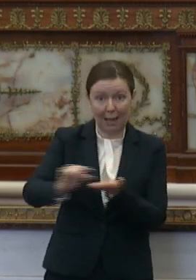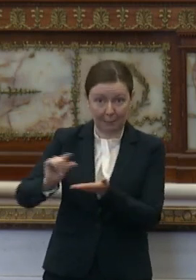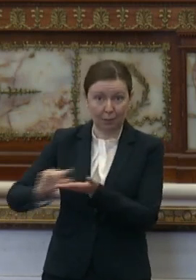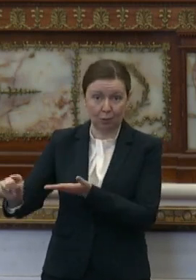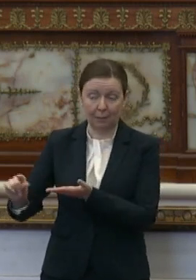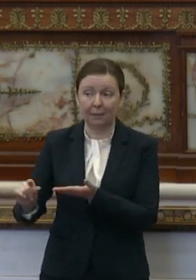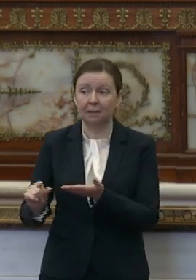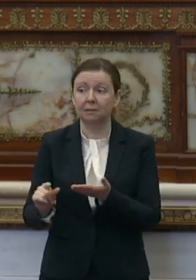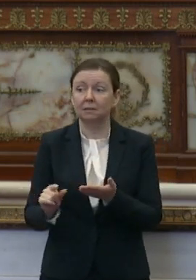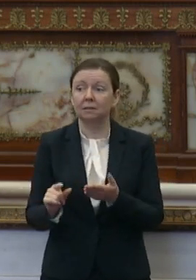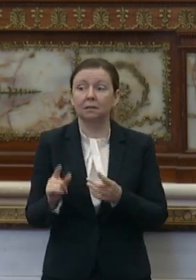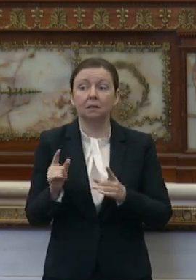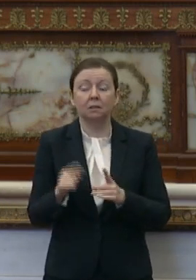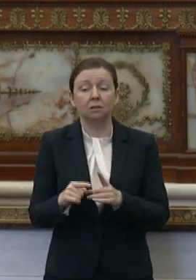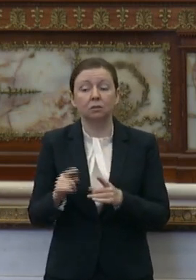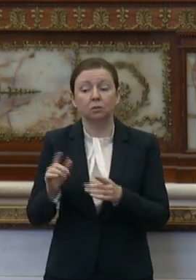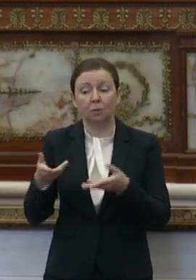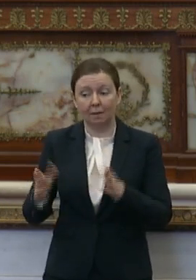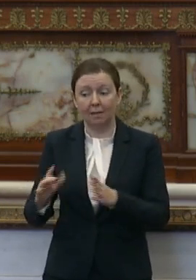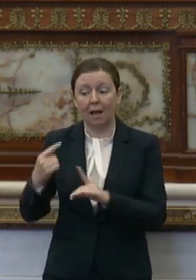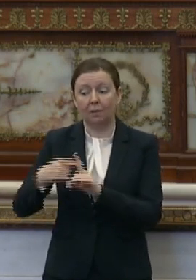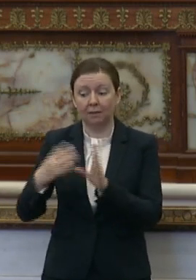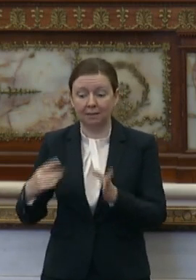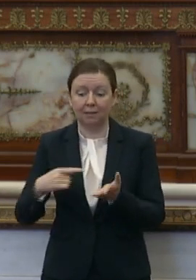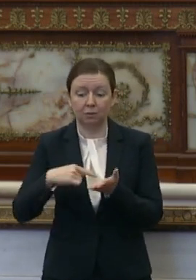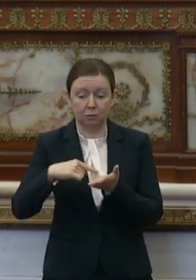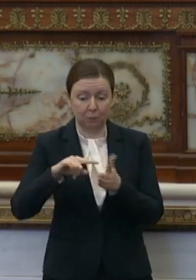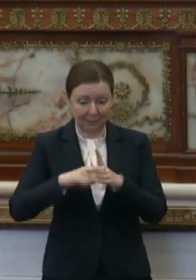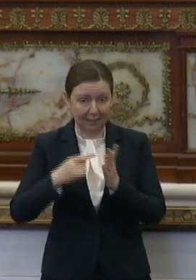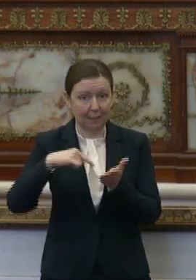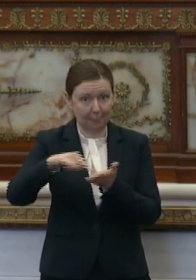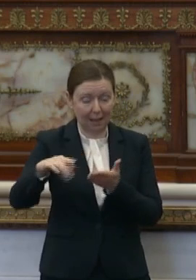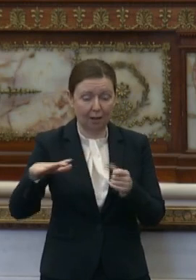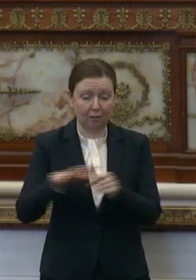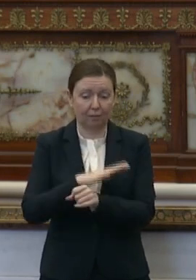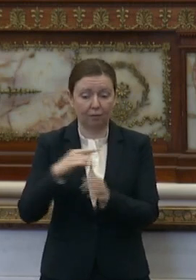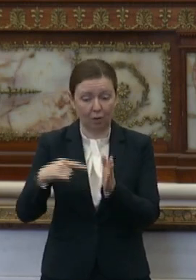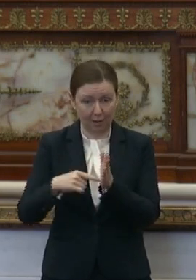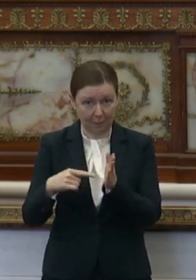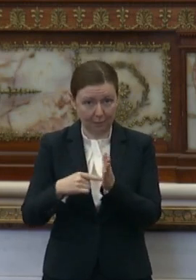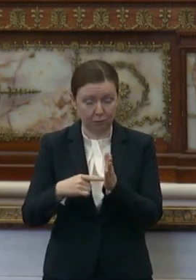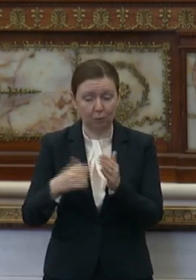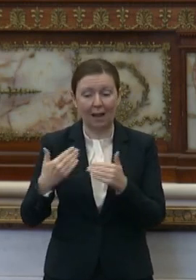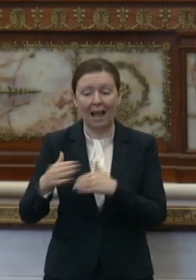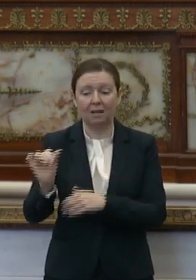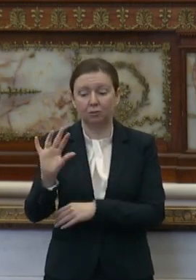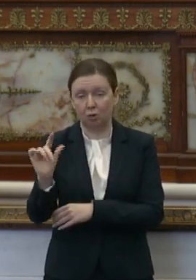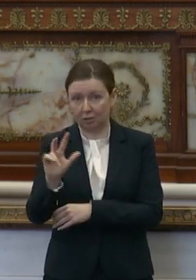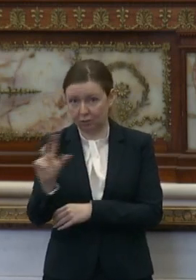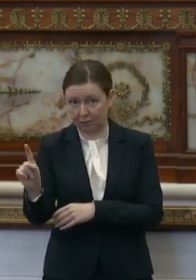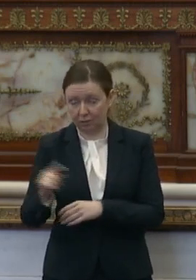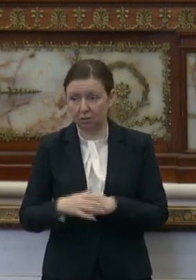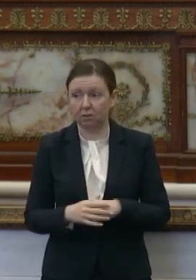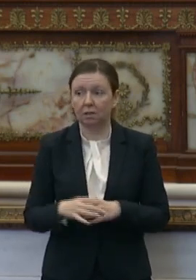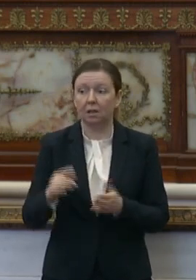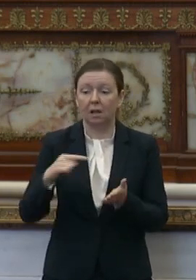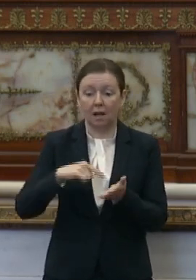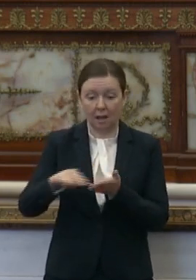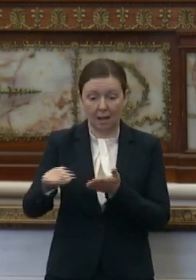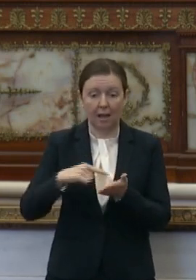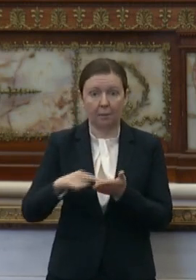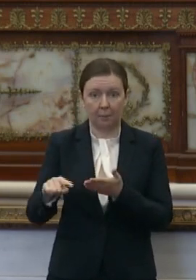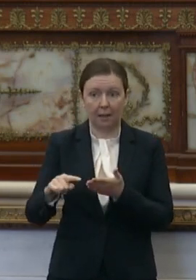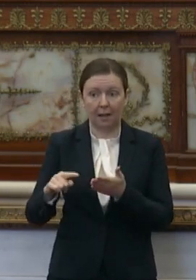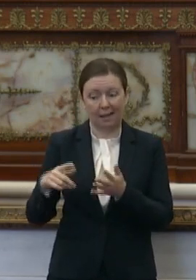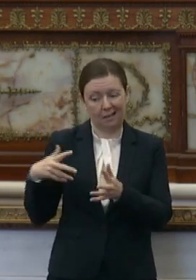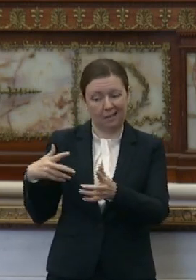which could have the tenant begin paying the full amount due after August 31st and pay the arrearages